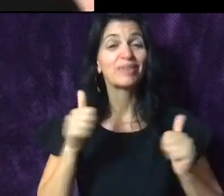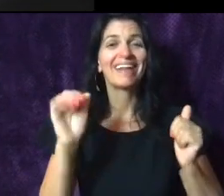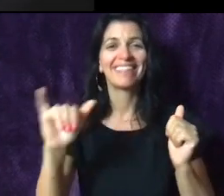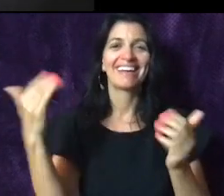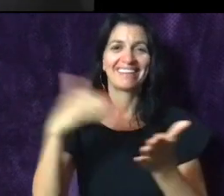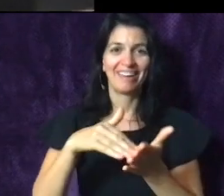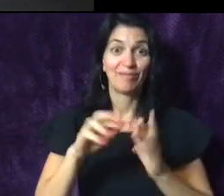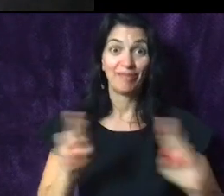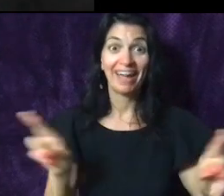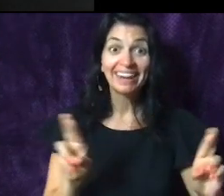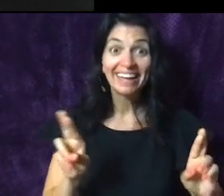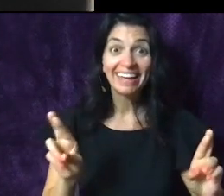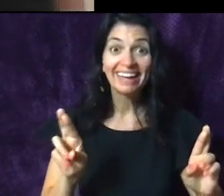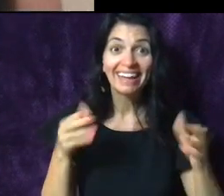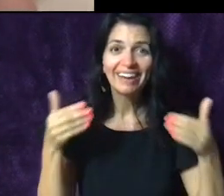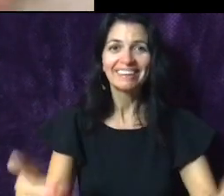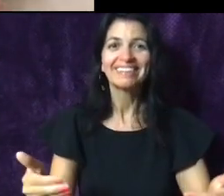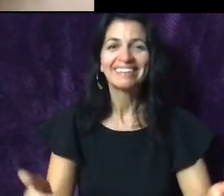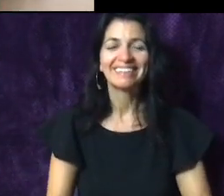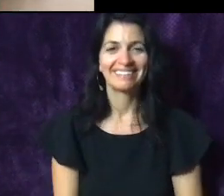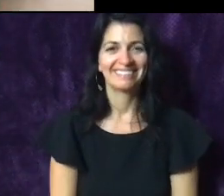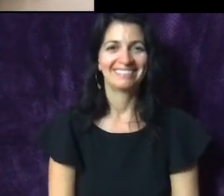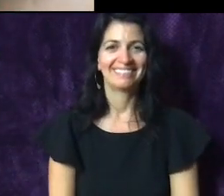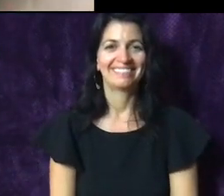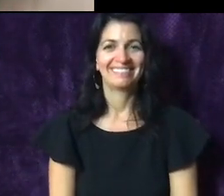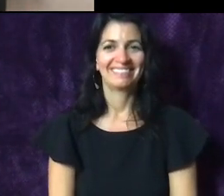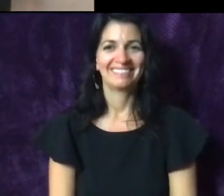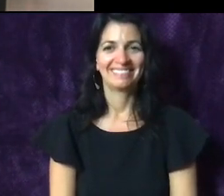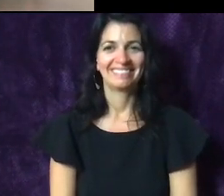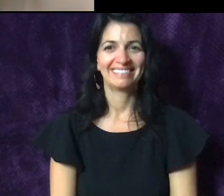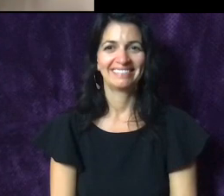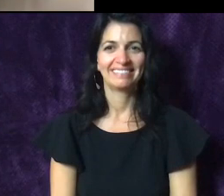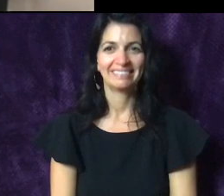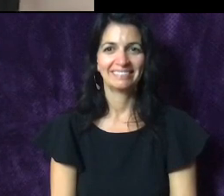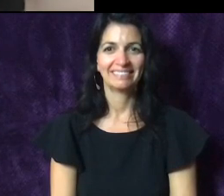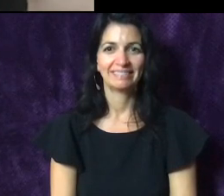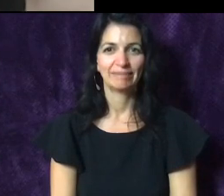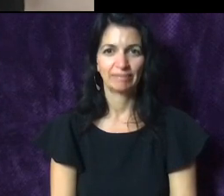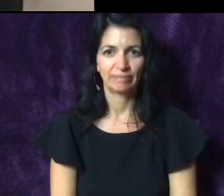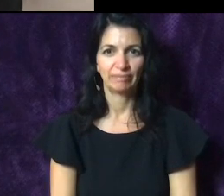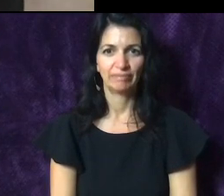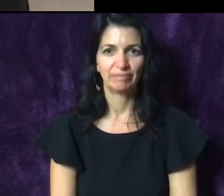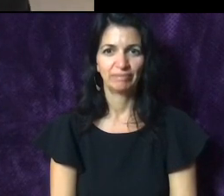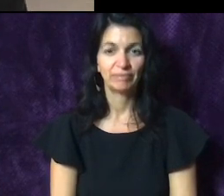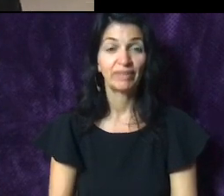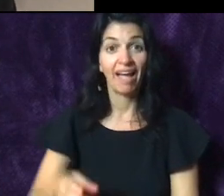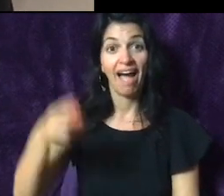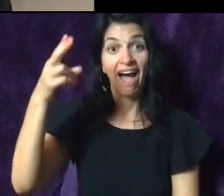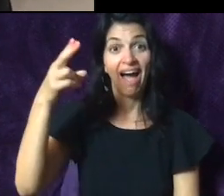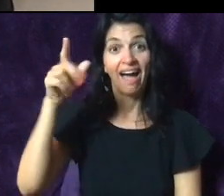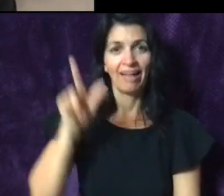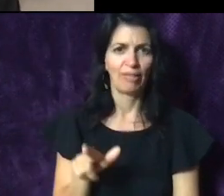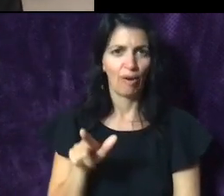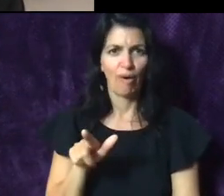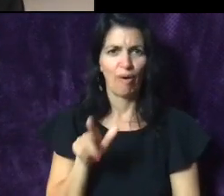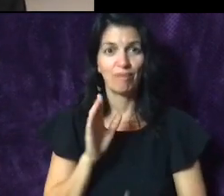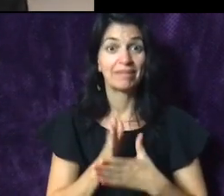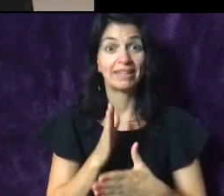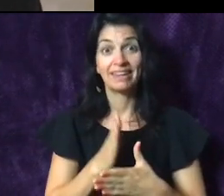Yeah, it sounds nicer to me. Let's try that. Ready, set, here we go. High,